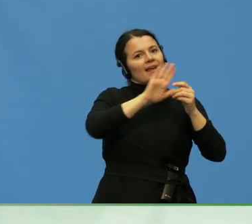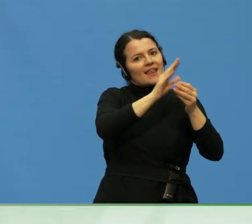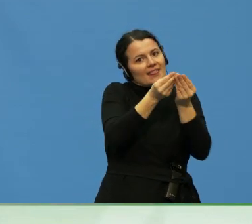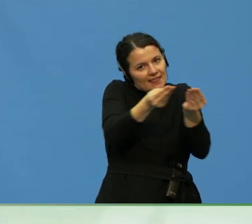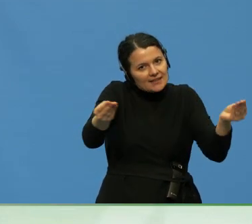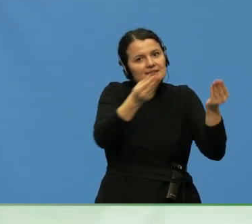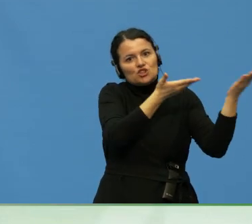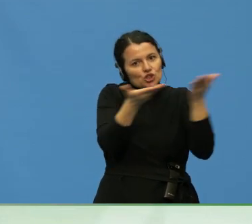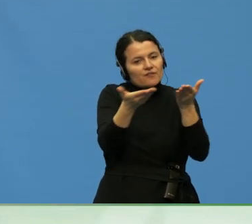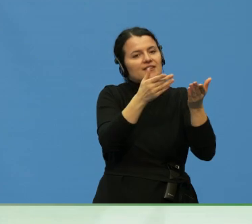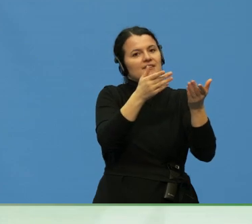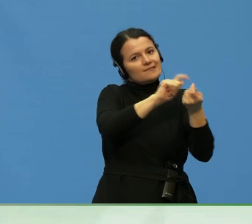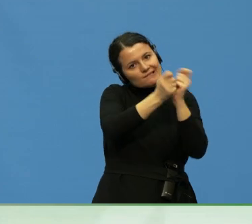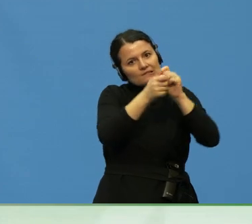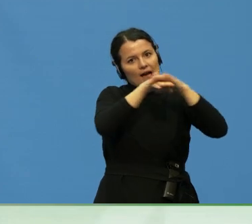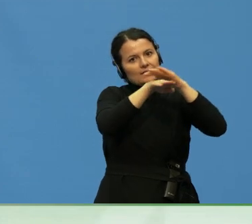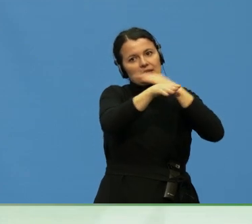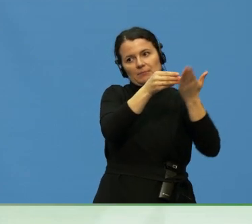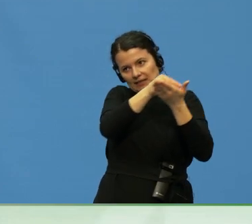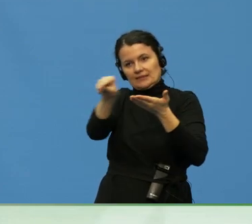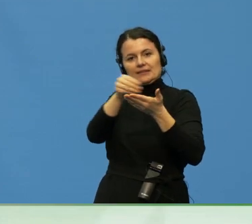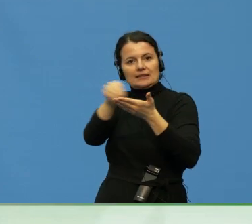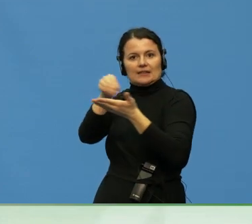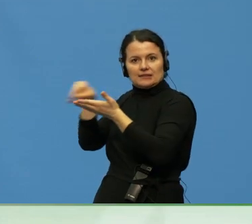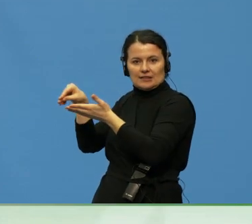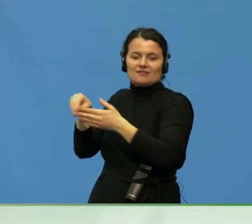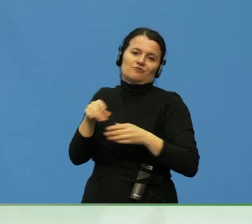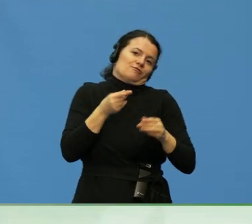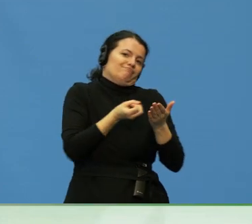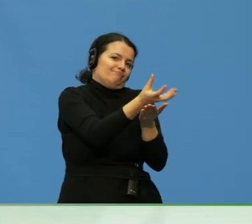other things that she does. So welcome, Susan. Thank you.